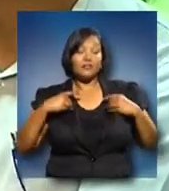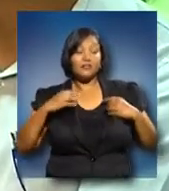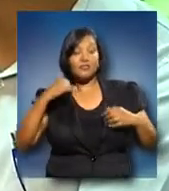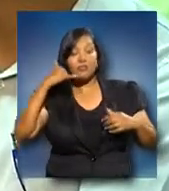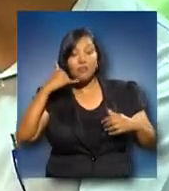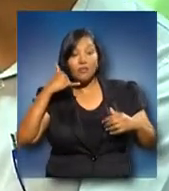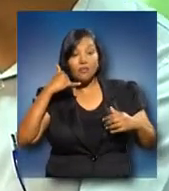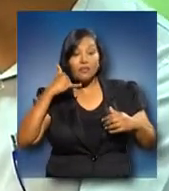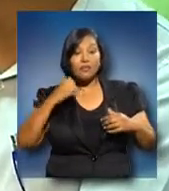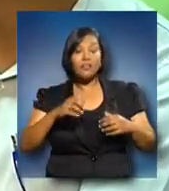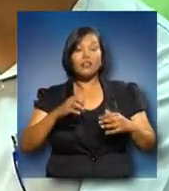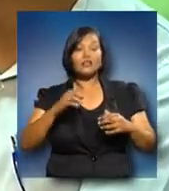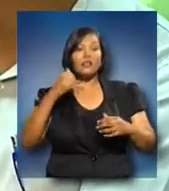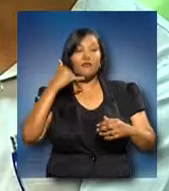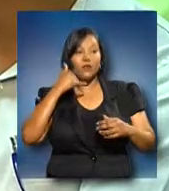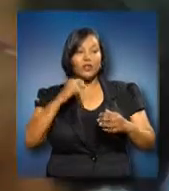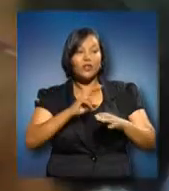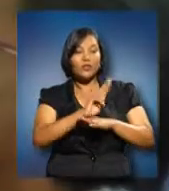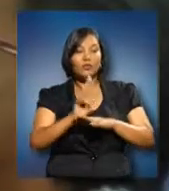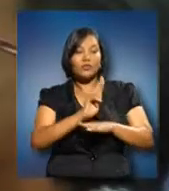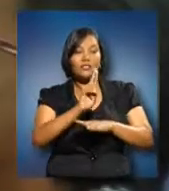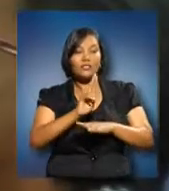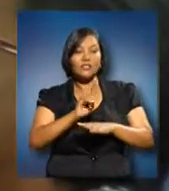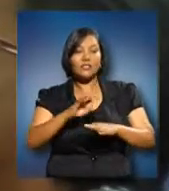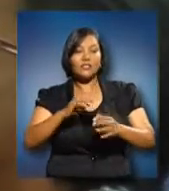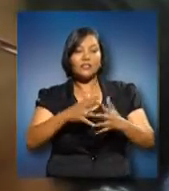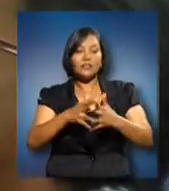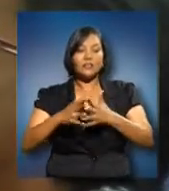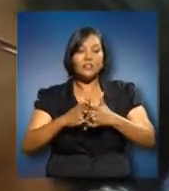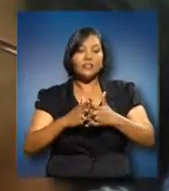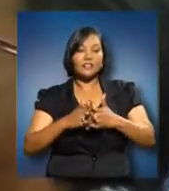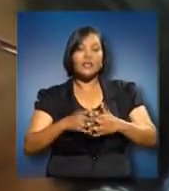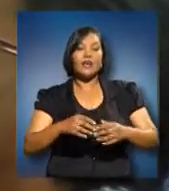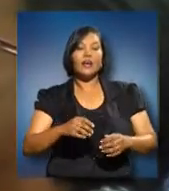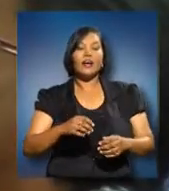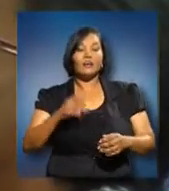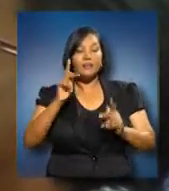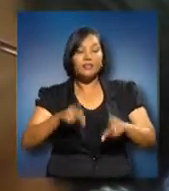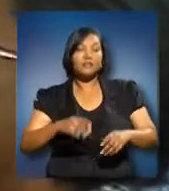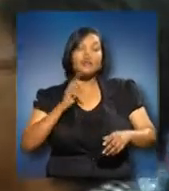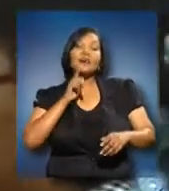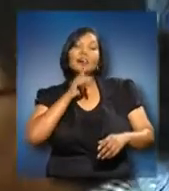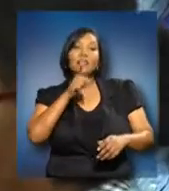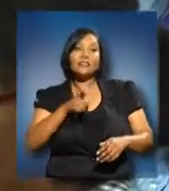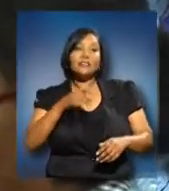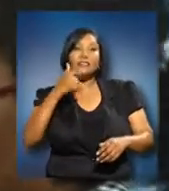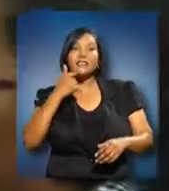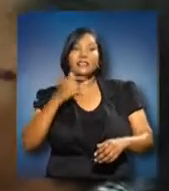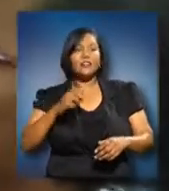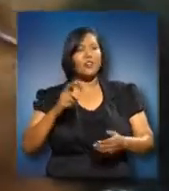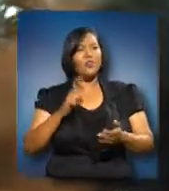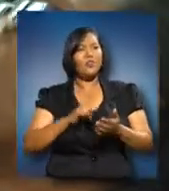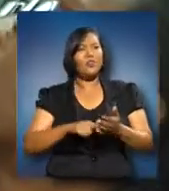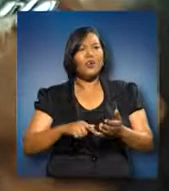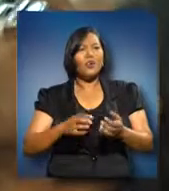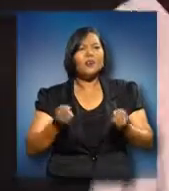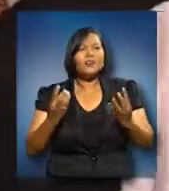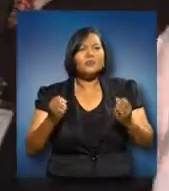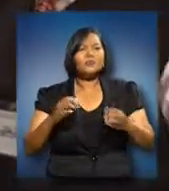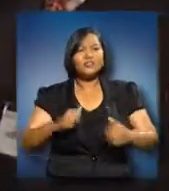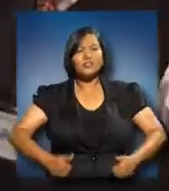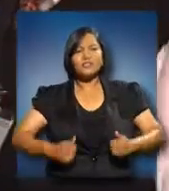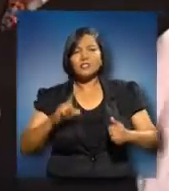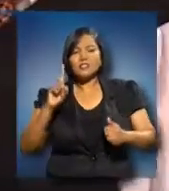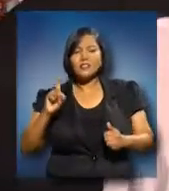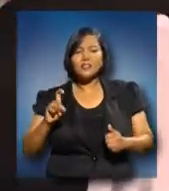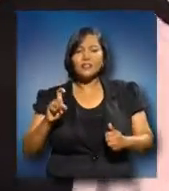to a number in the Los Angeles area, where someone picked the phone and basically asked you one question is, how many addresses do you